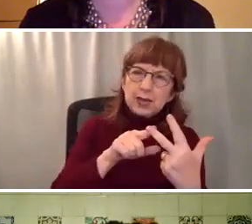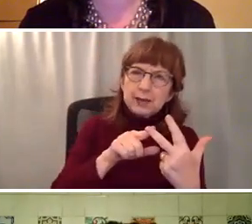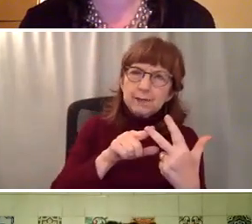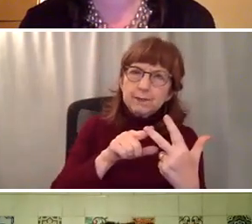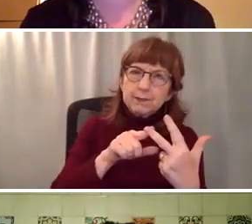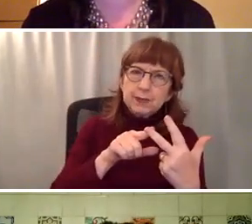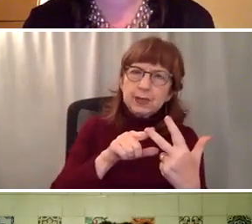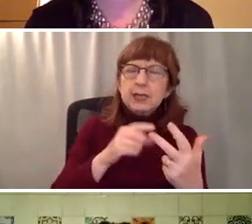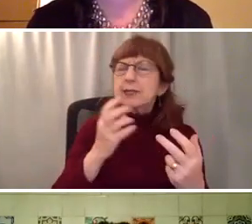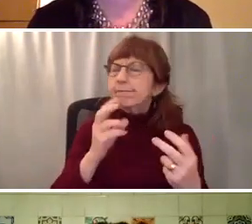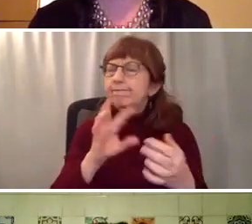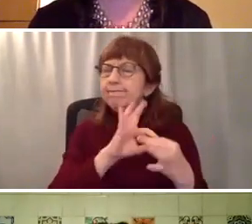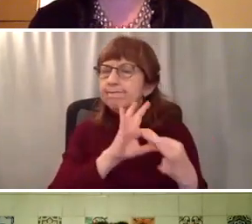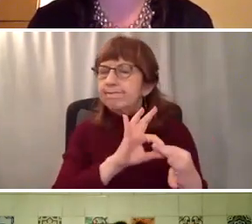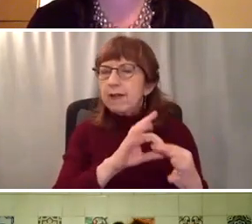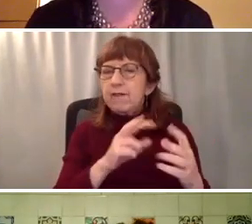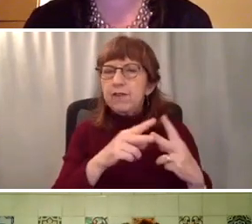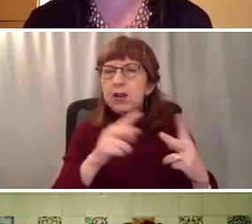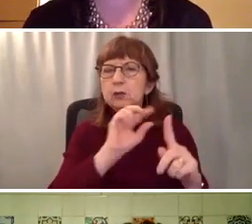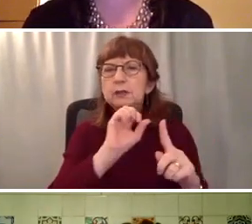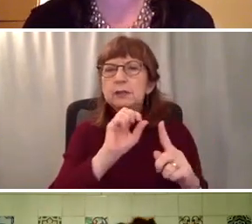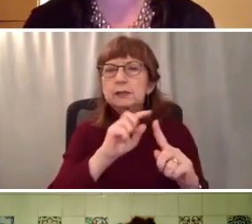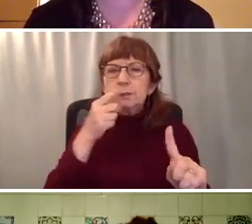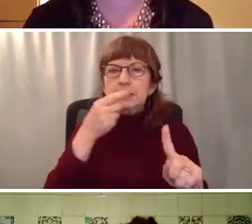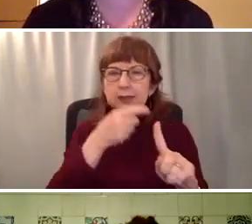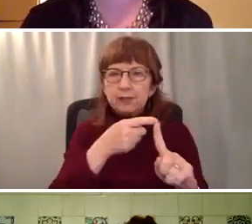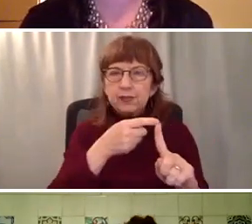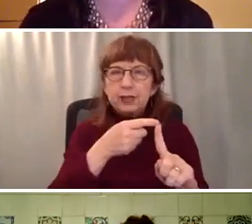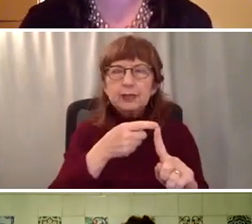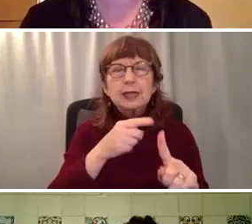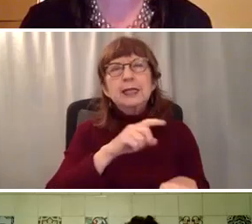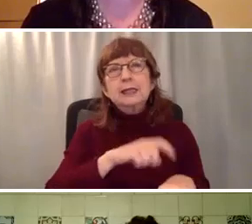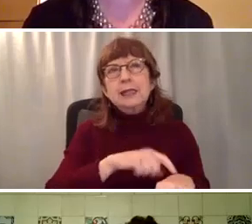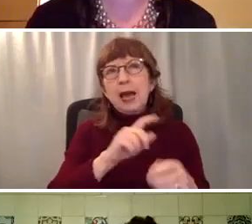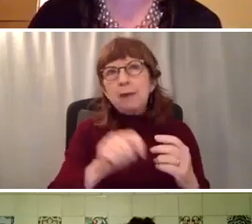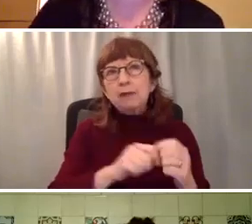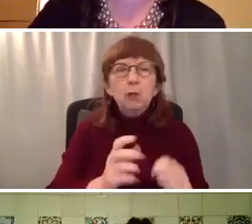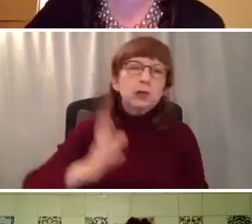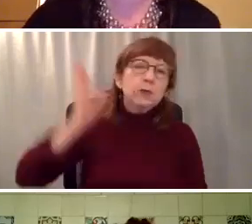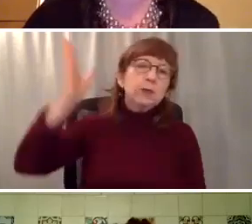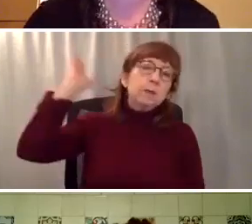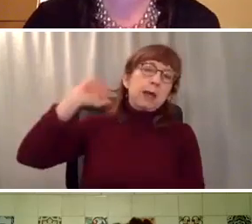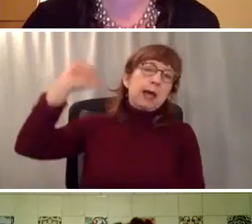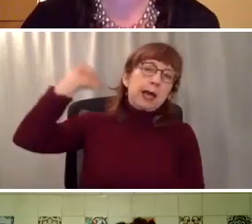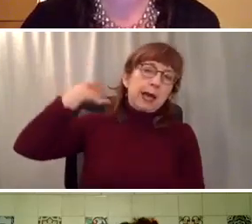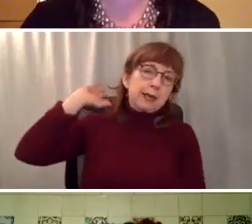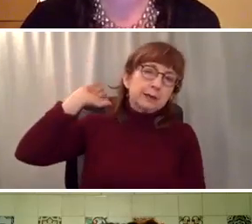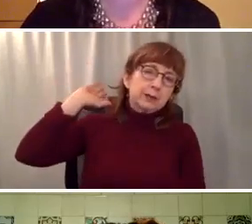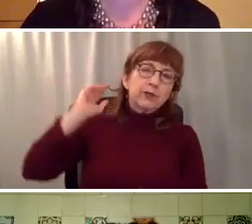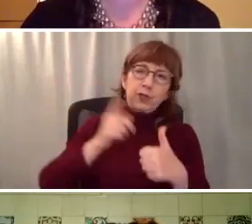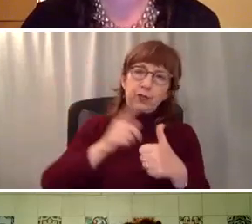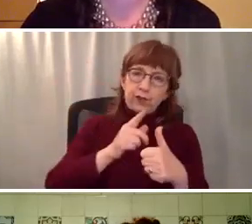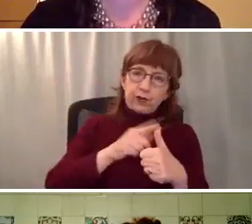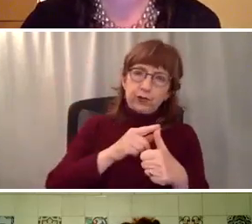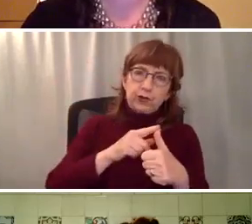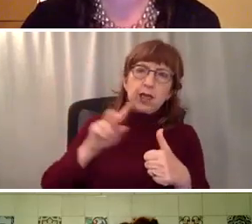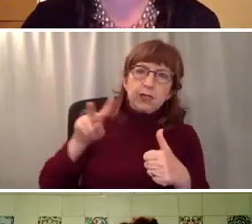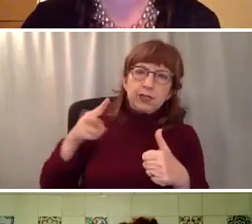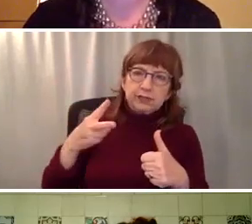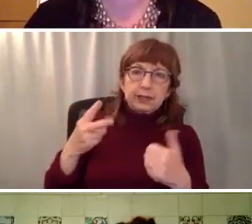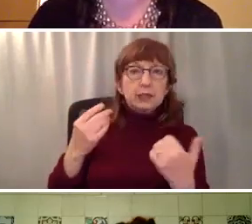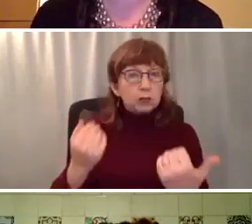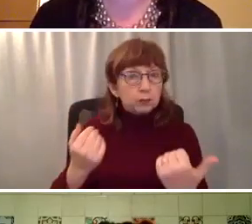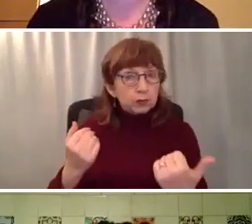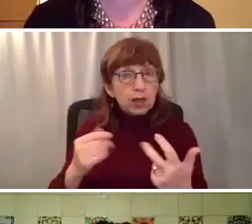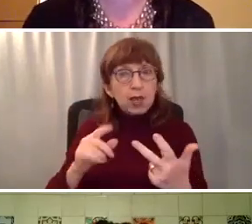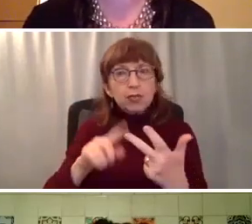in like very specific time periods. I went to the past for my ancient Greece for my first one. The second is more the present.